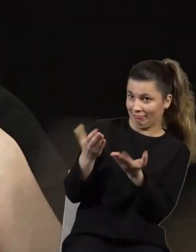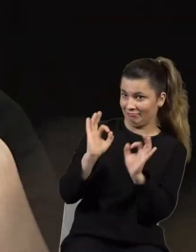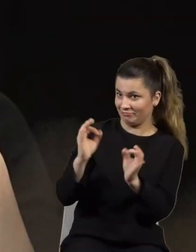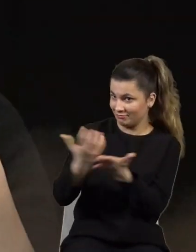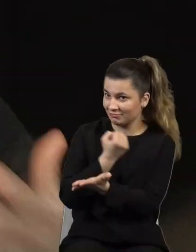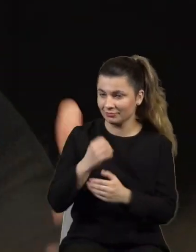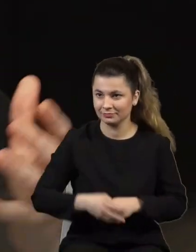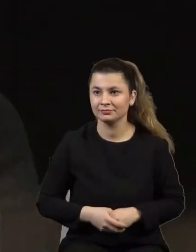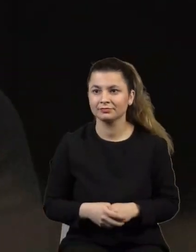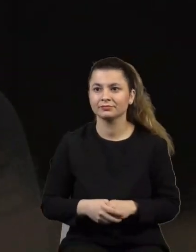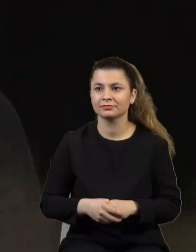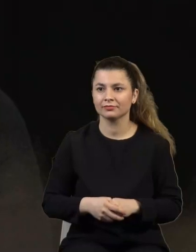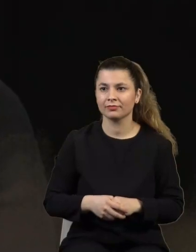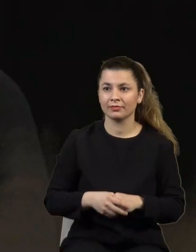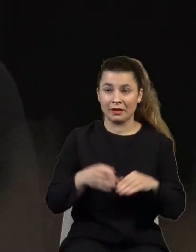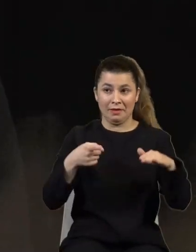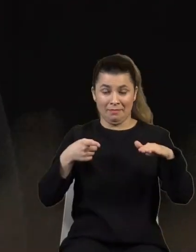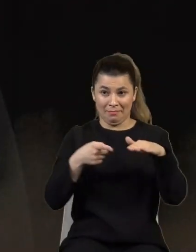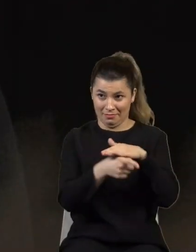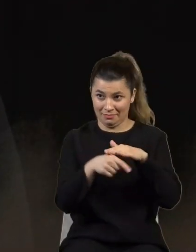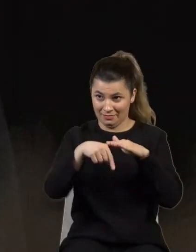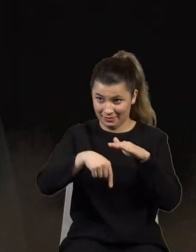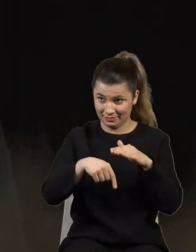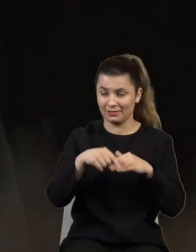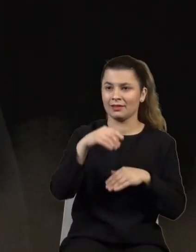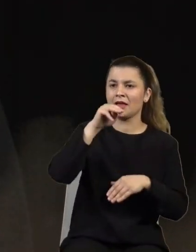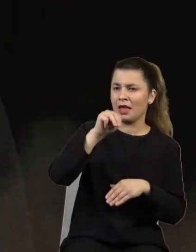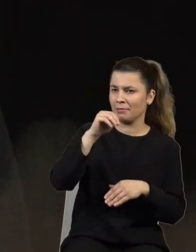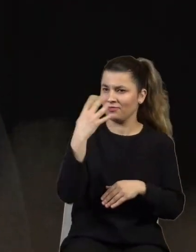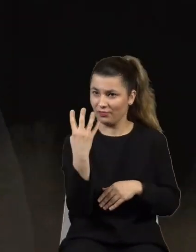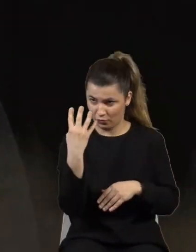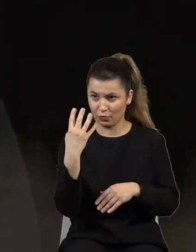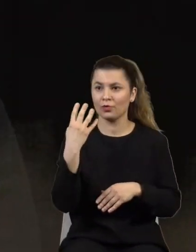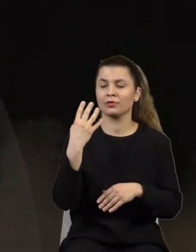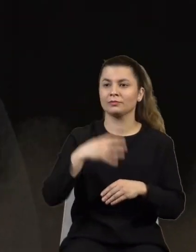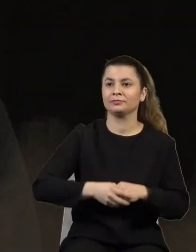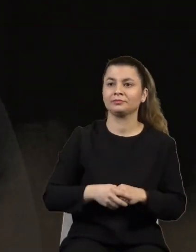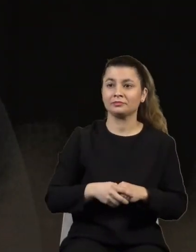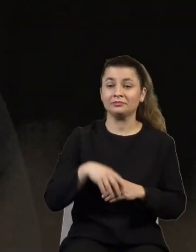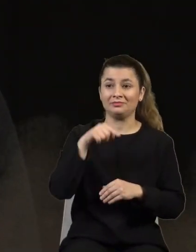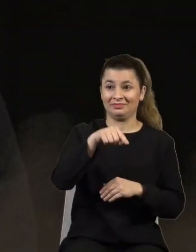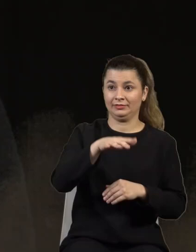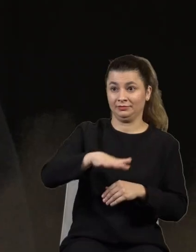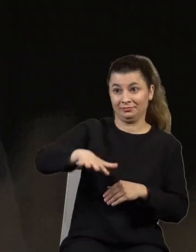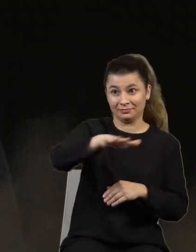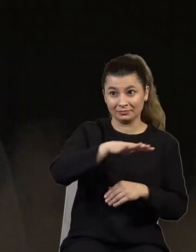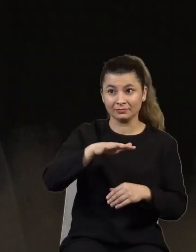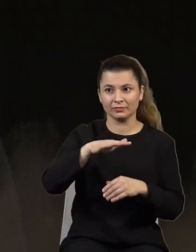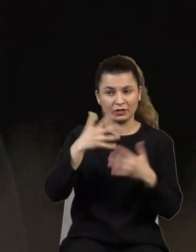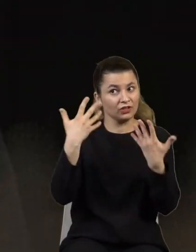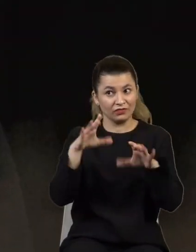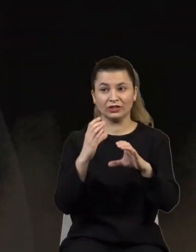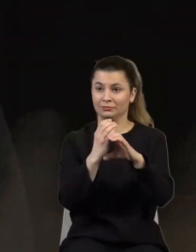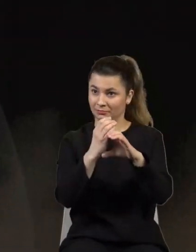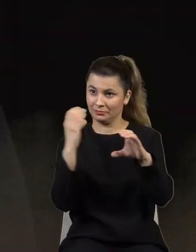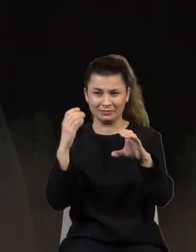good bus line available. That project cost 1.3 billion. It was conditional